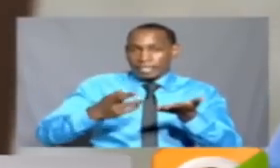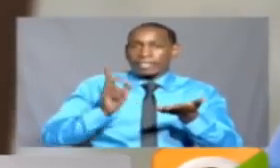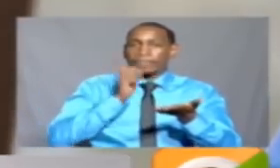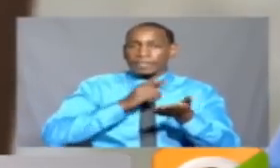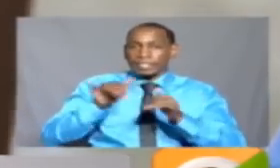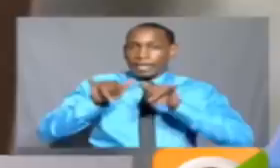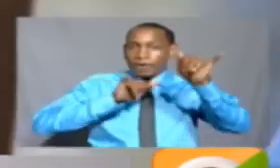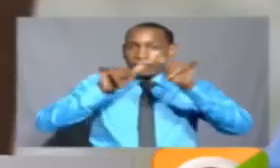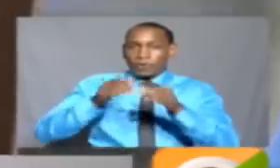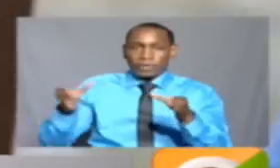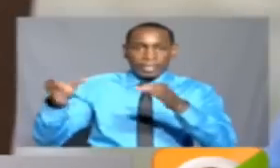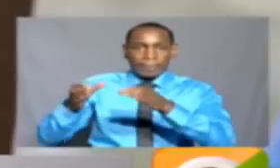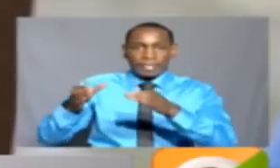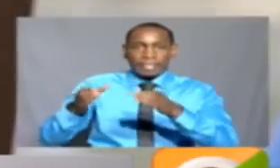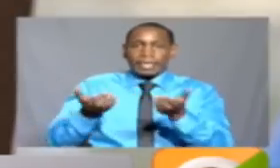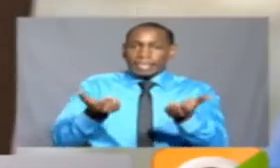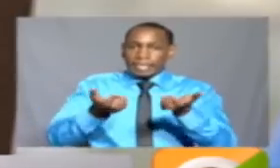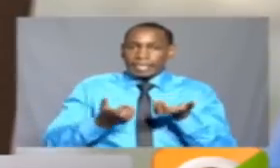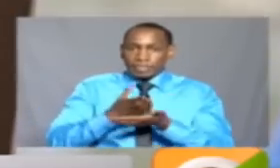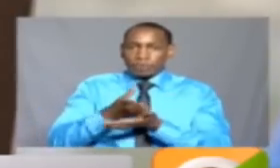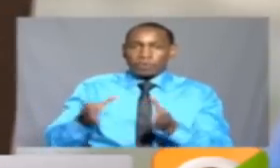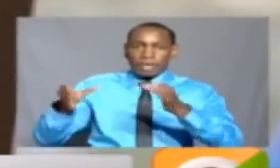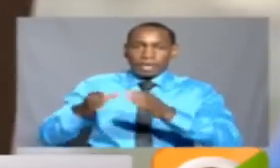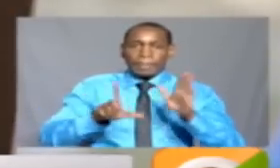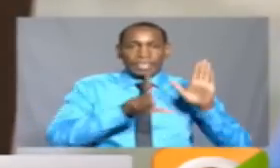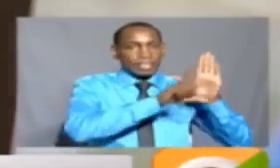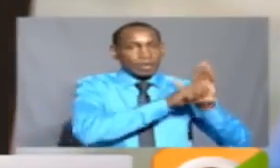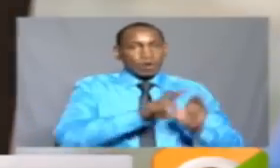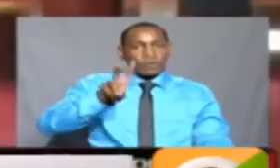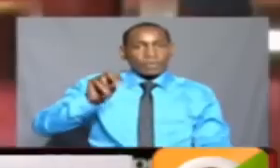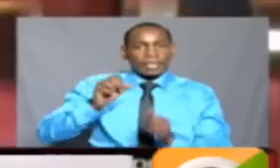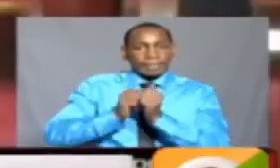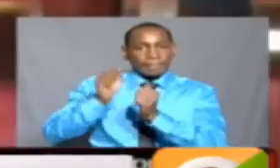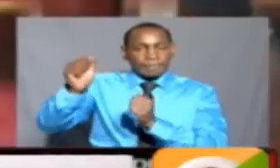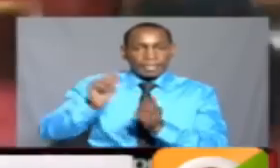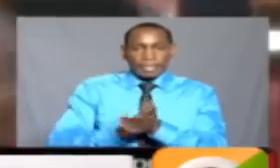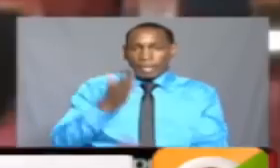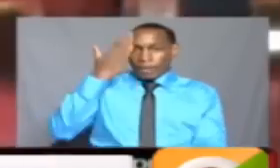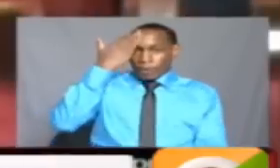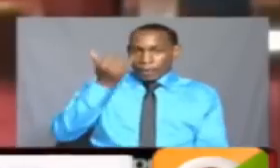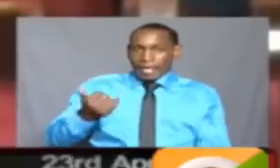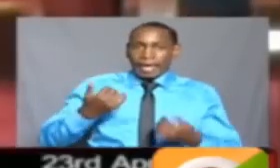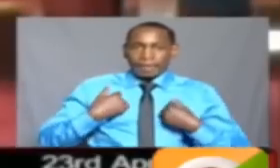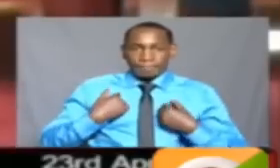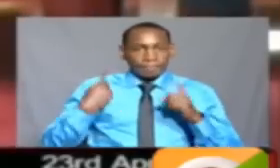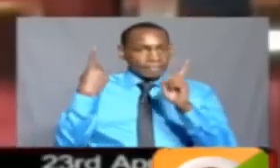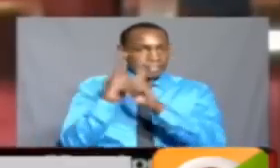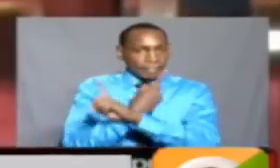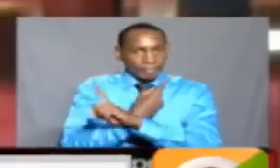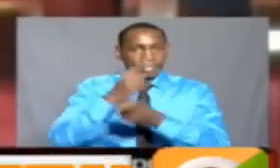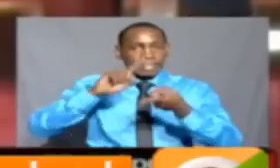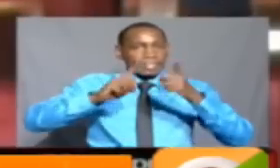as a foreign company, as required by the Companies Act of 2015. Why should they have double standard?